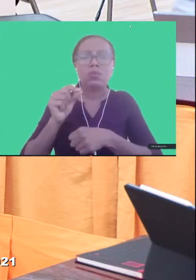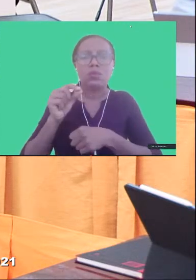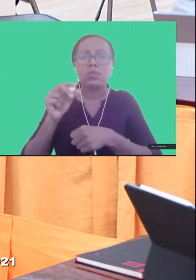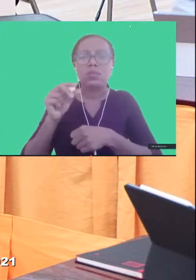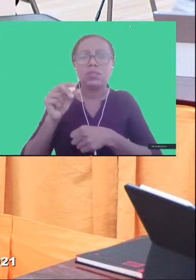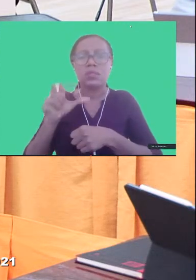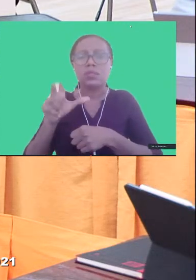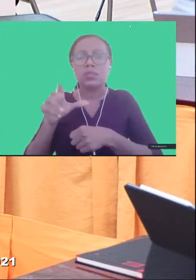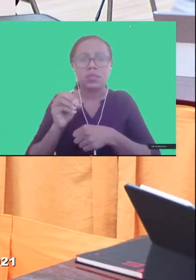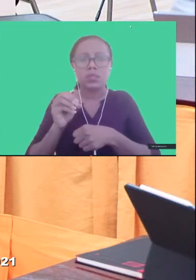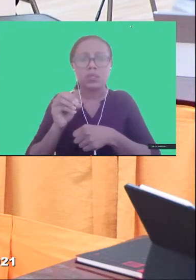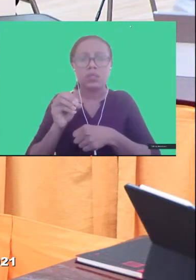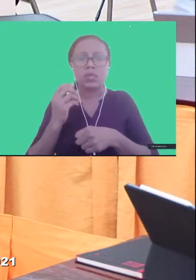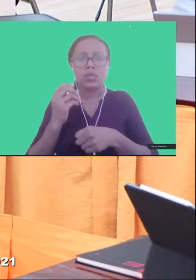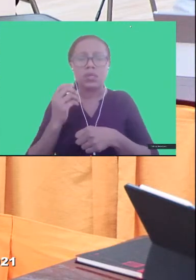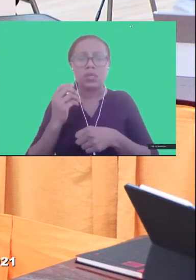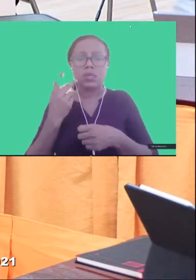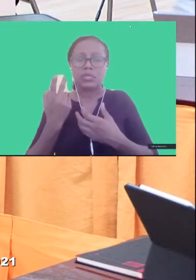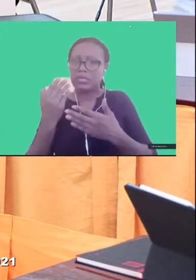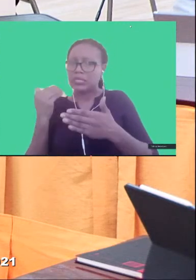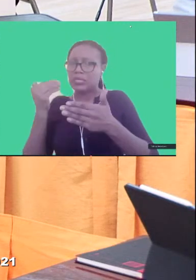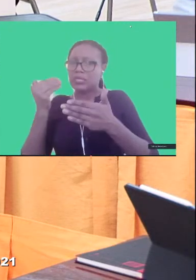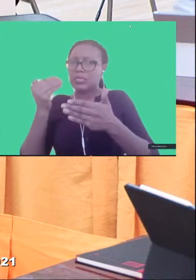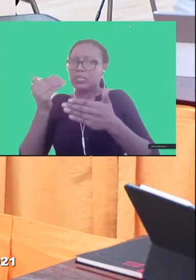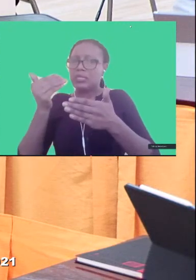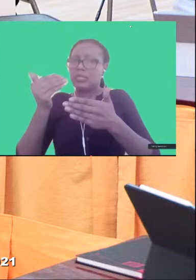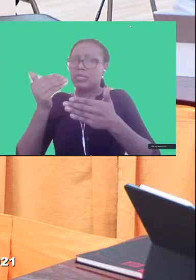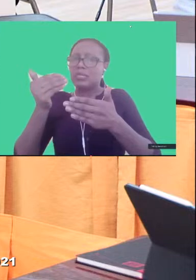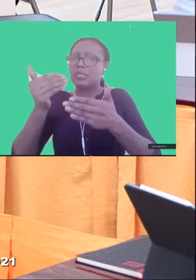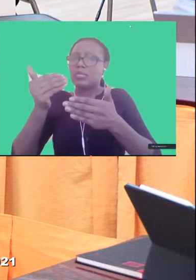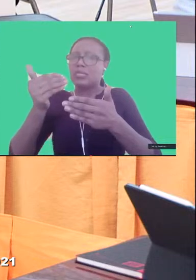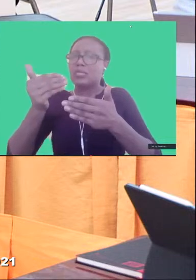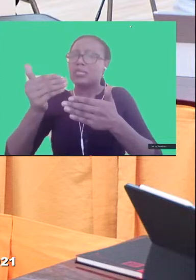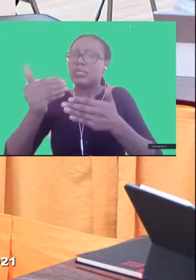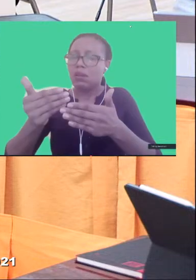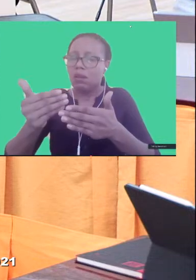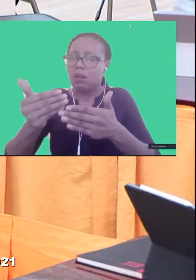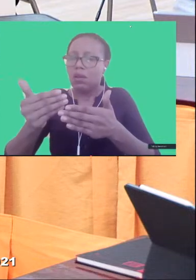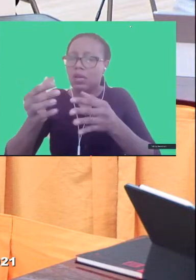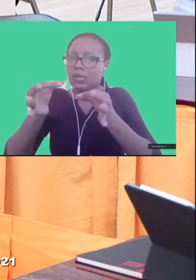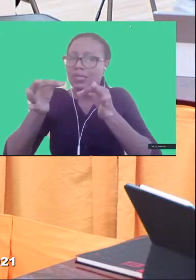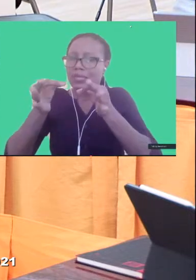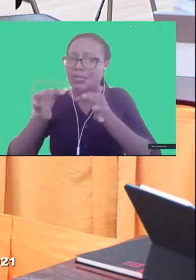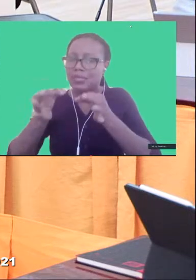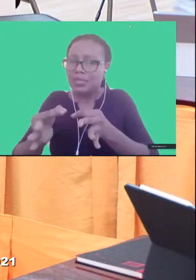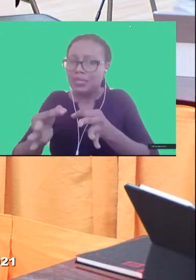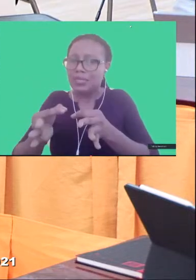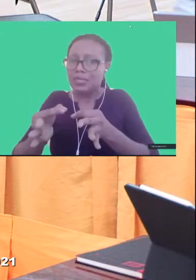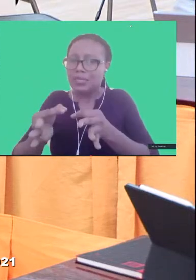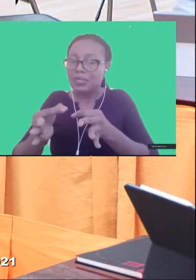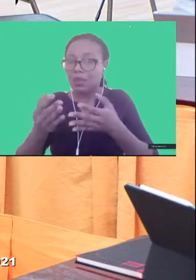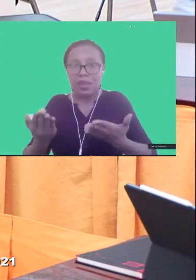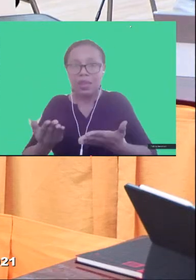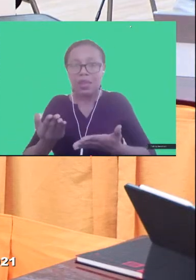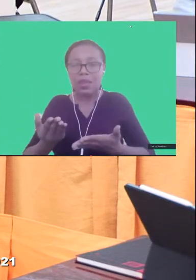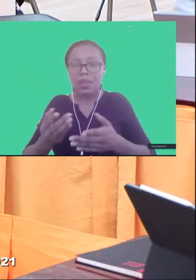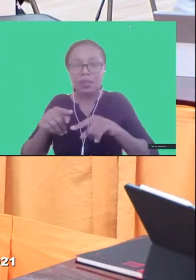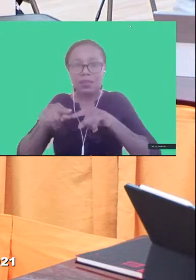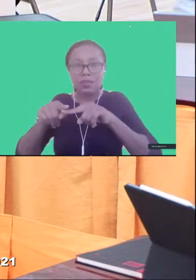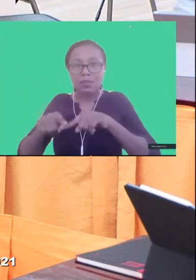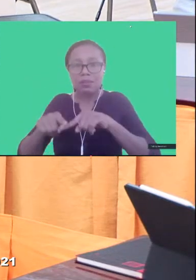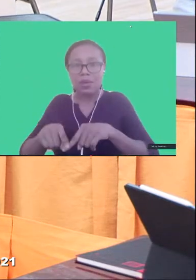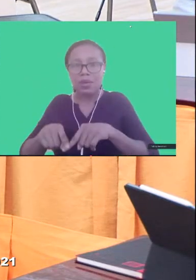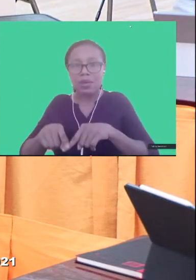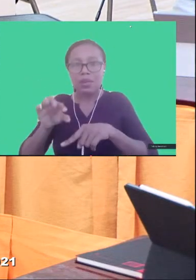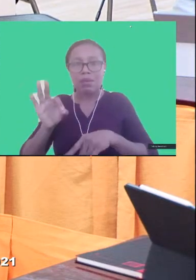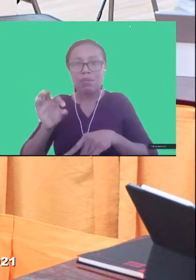have determined that Barbados should be fossil fuel free. And that vision has therefore driven the